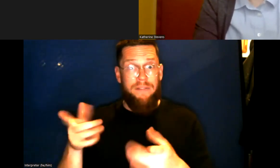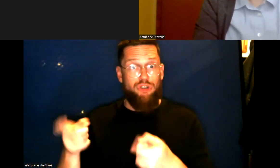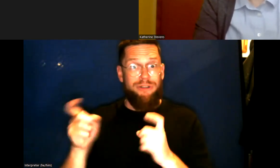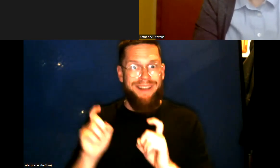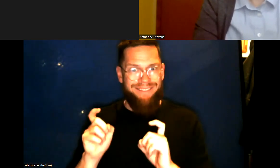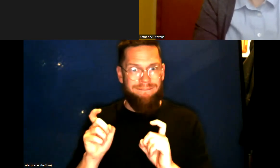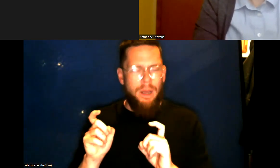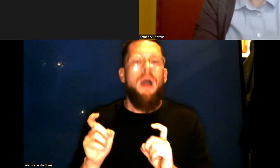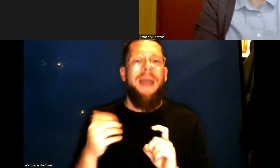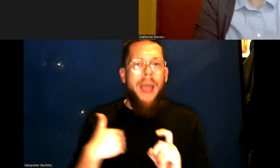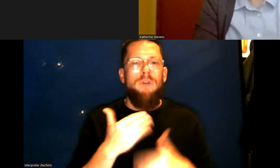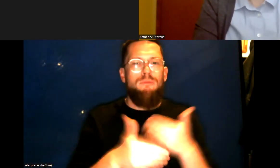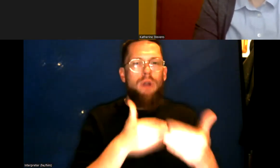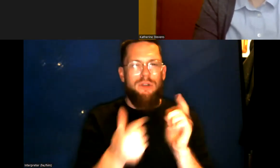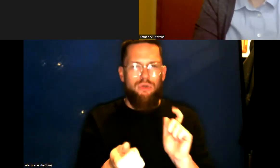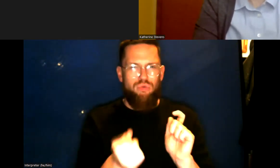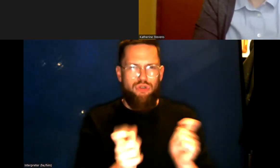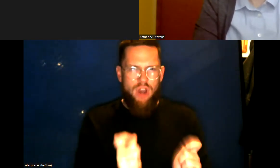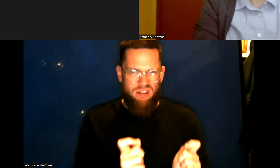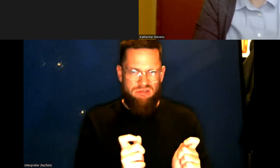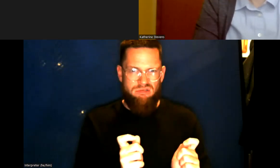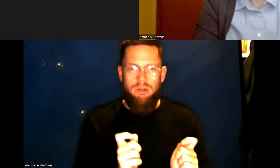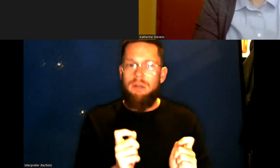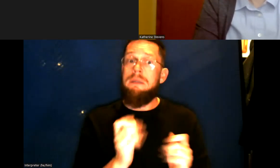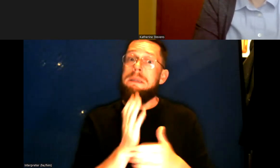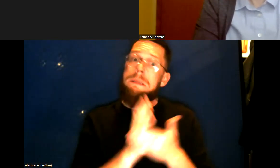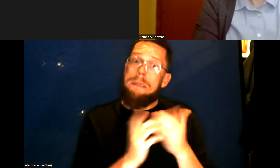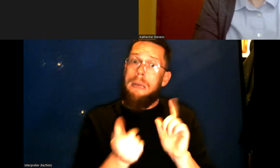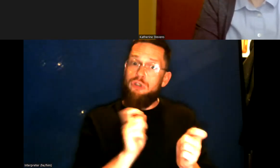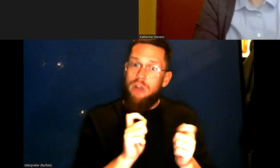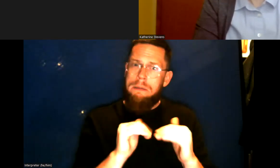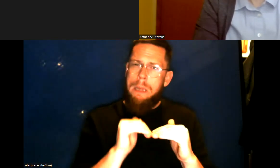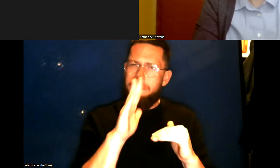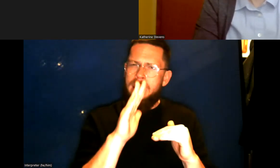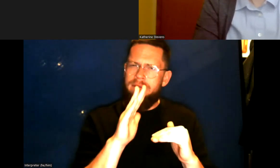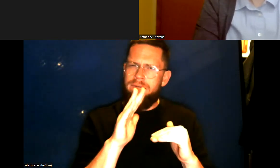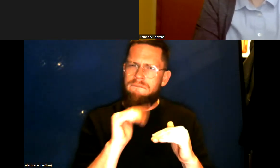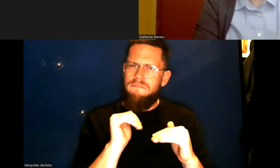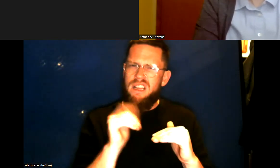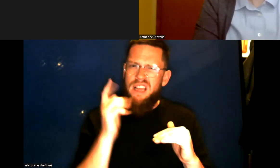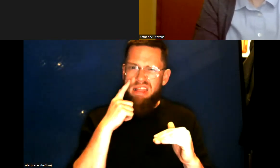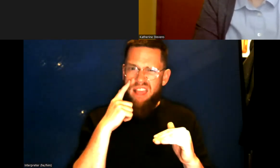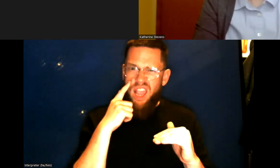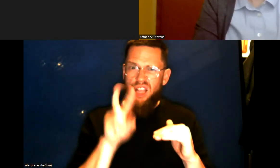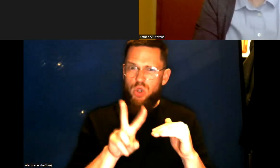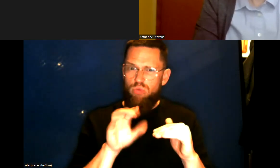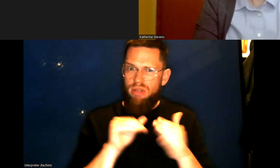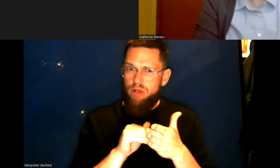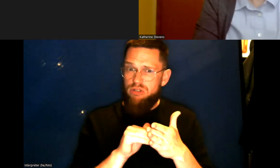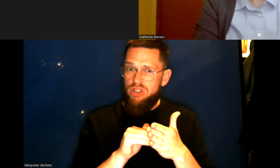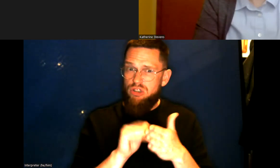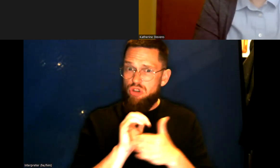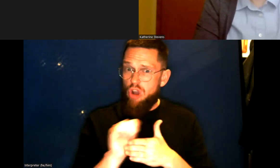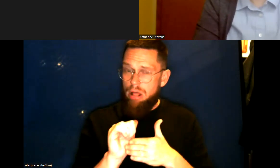plans. And so if there are changes above a certain threshold amount, which I believe is $2,000,